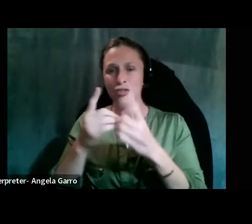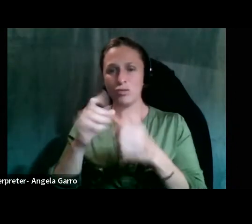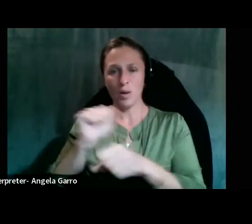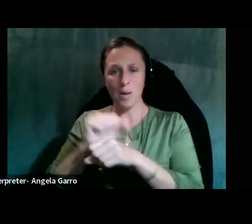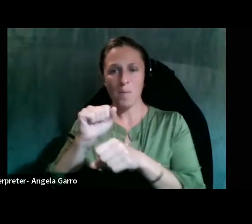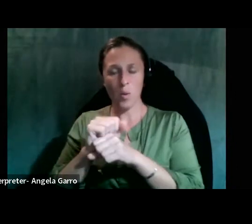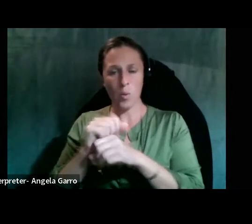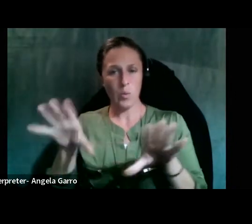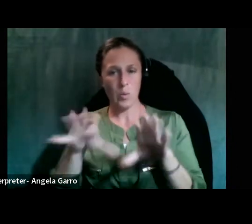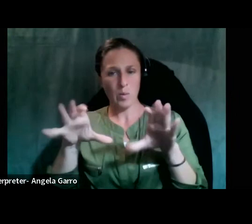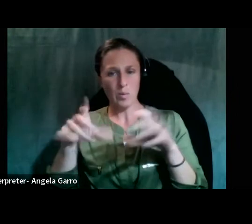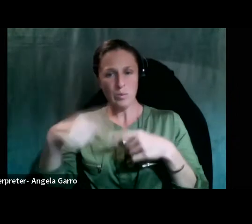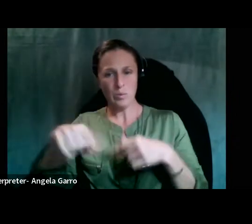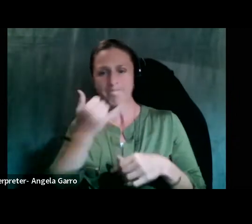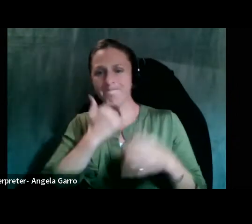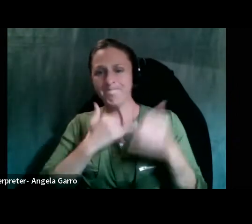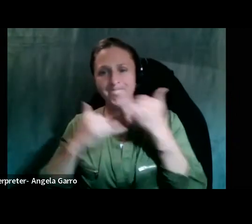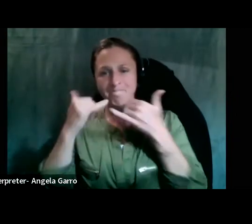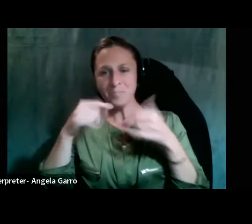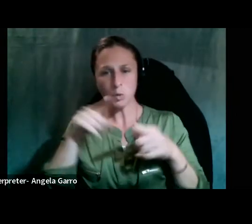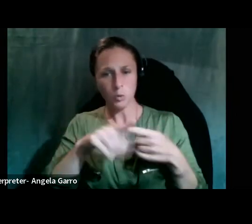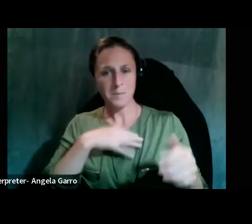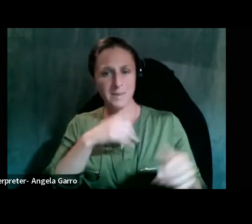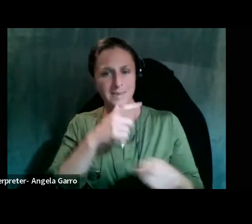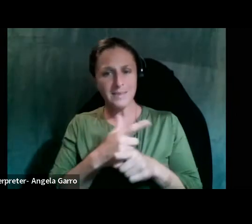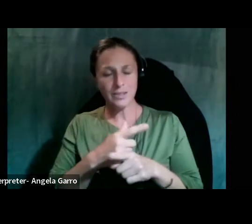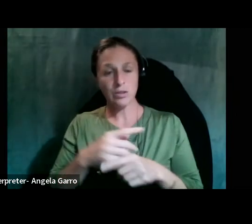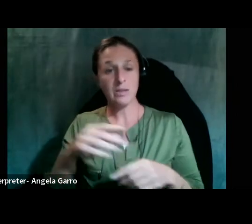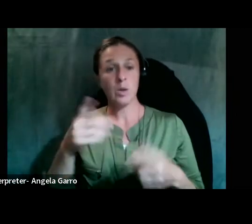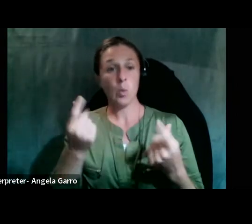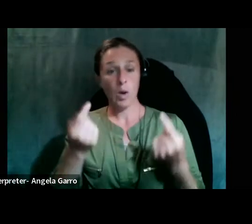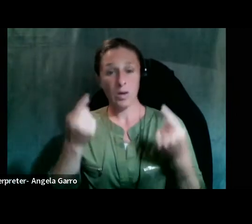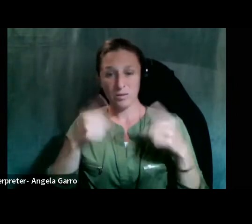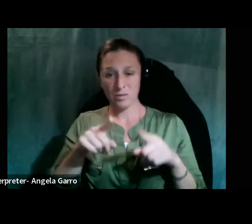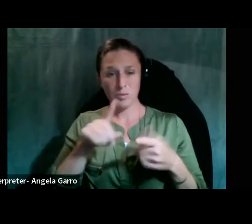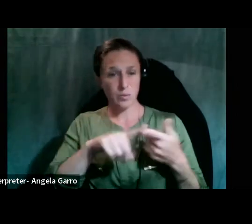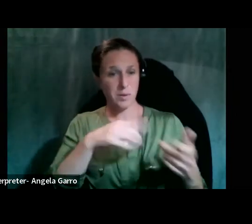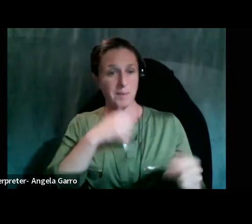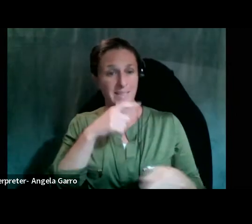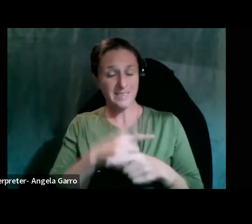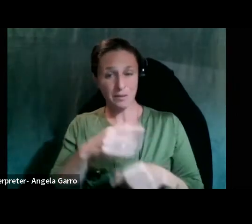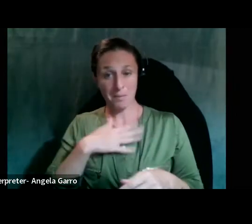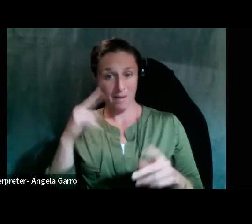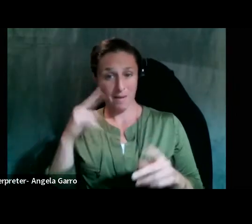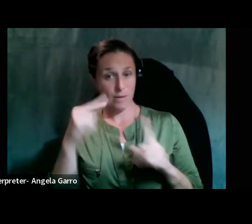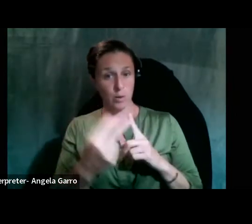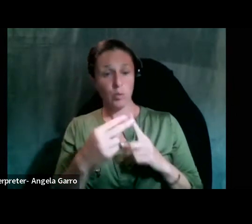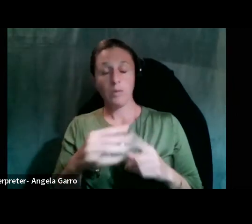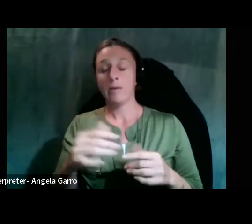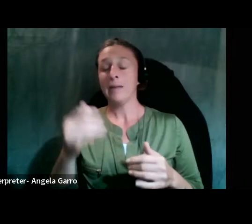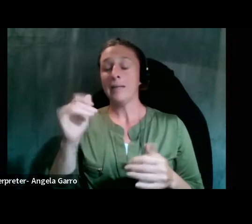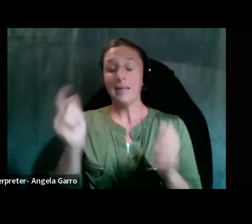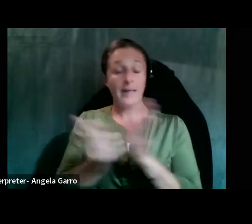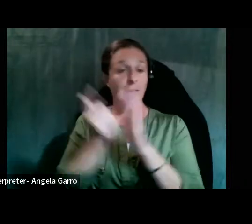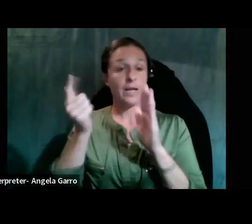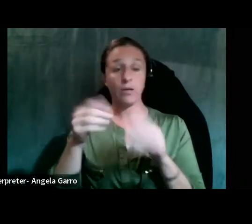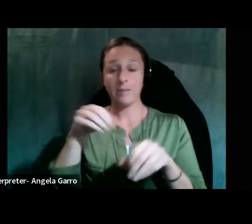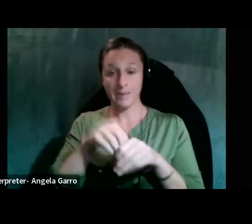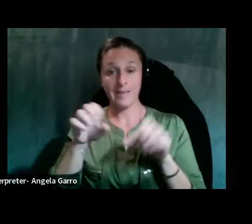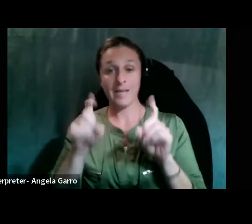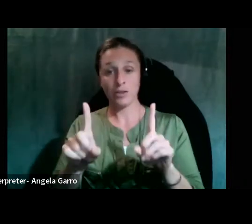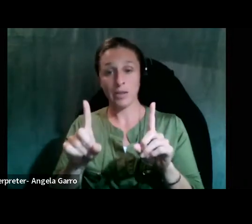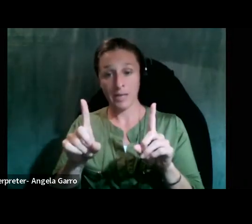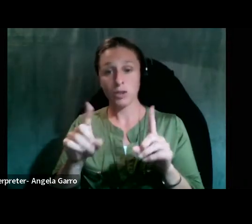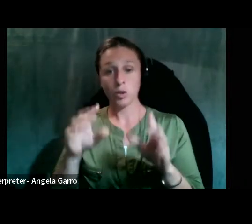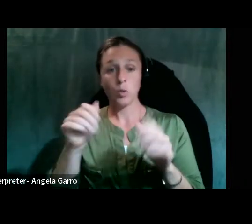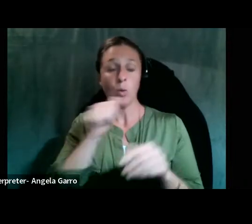oversee. What was done to my sister, in my view, illegally and in violation of the education code, has been done. If